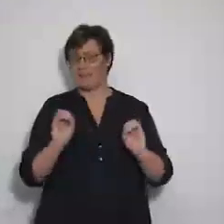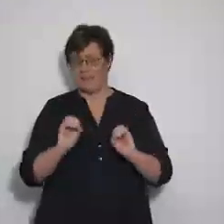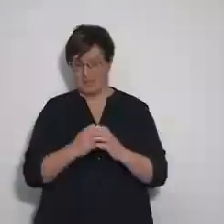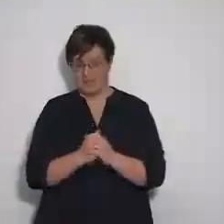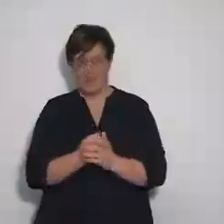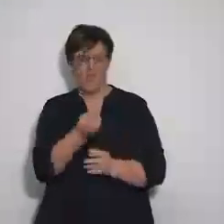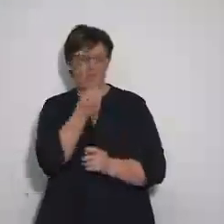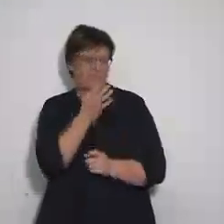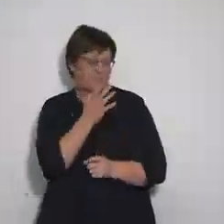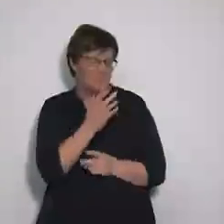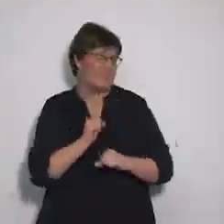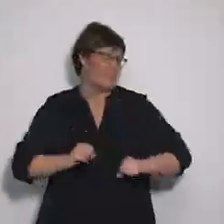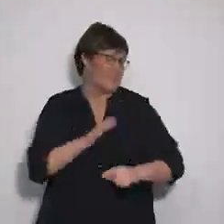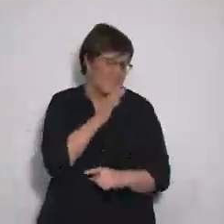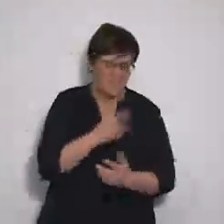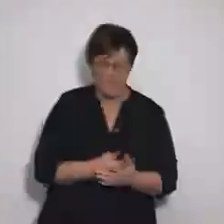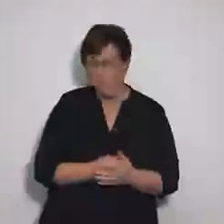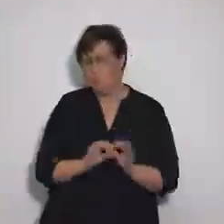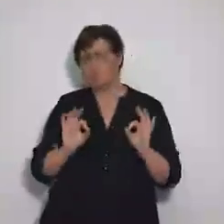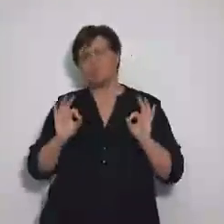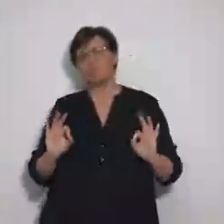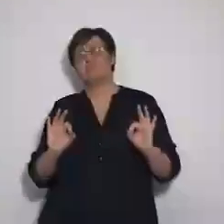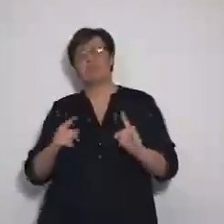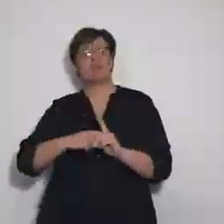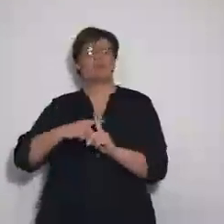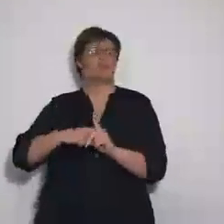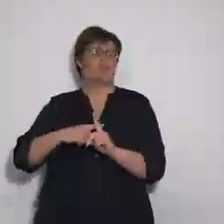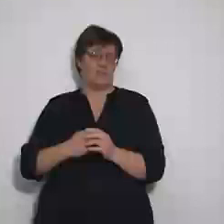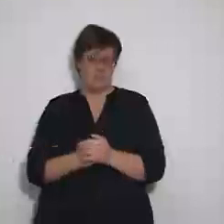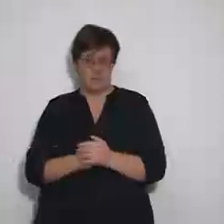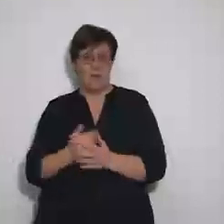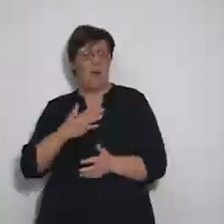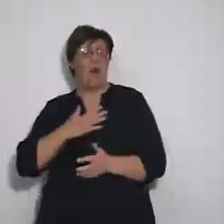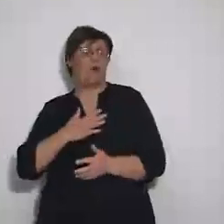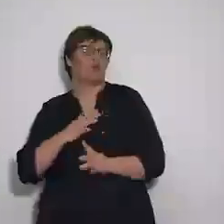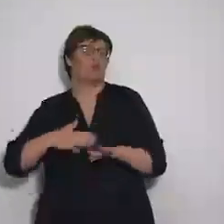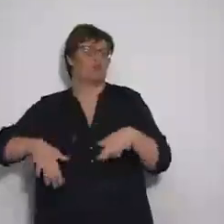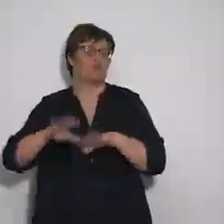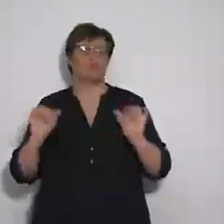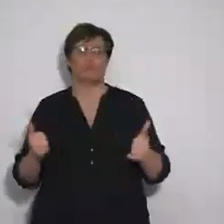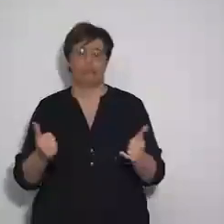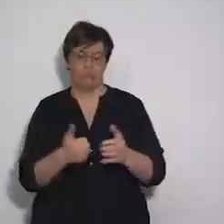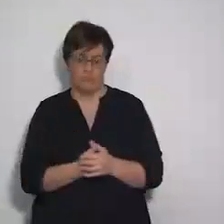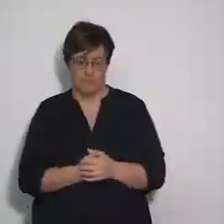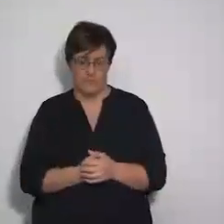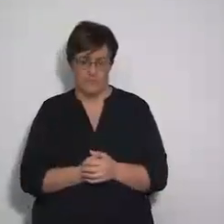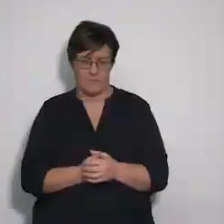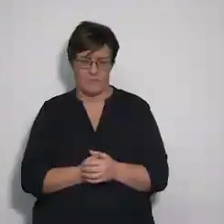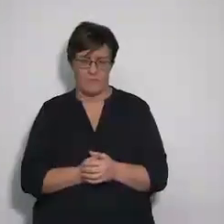limit. Lots of food, lots of space, ideal temperature, ideal oxygen